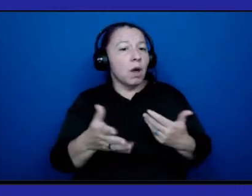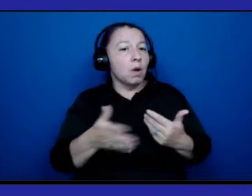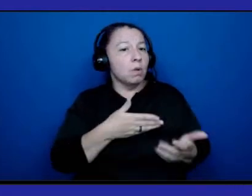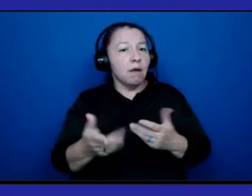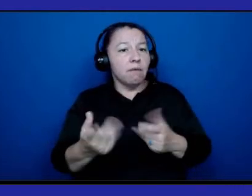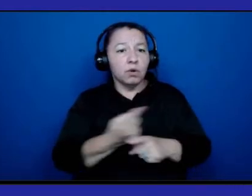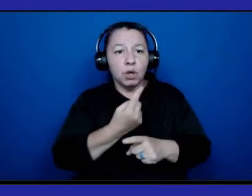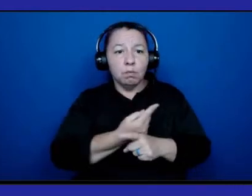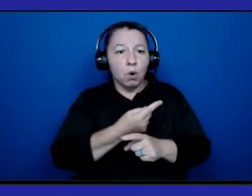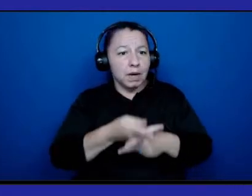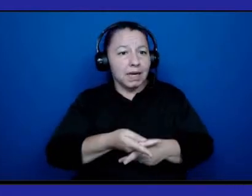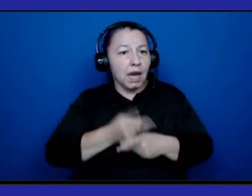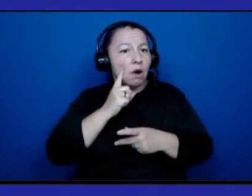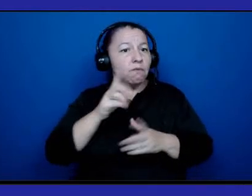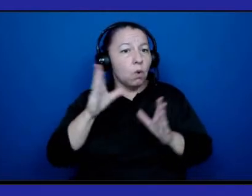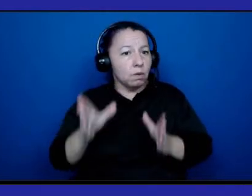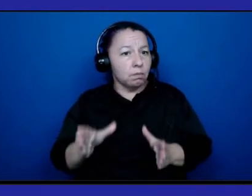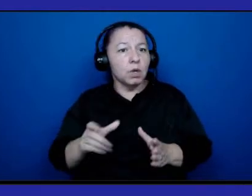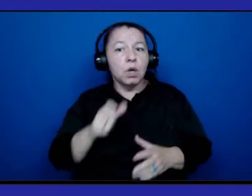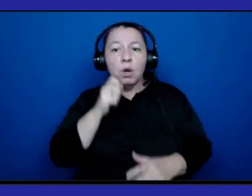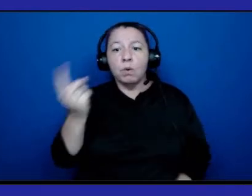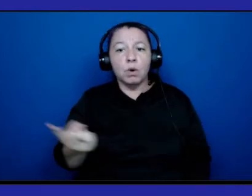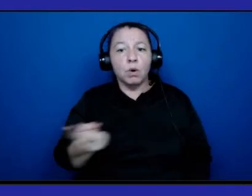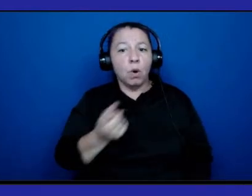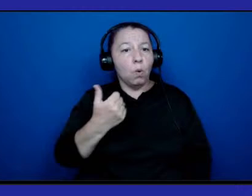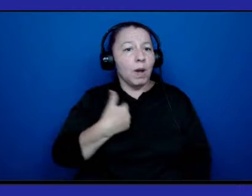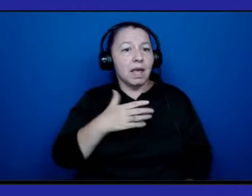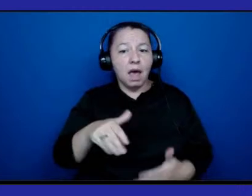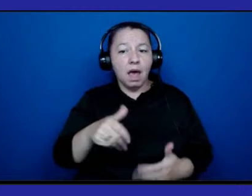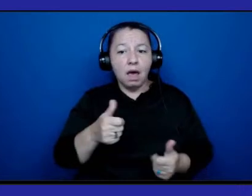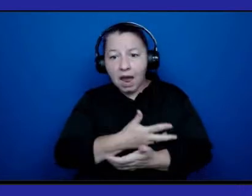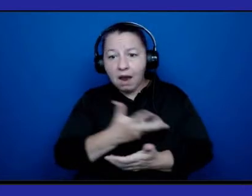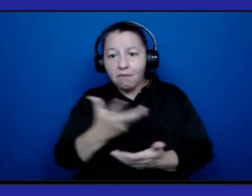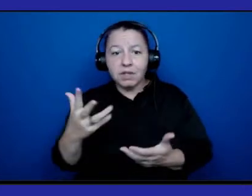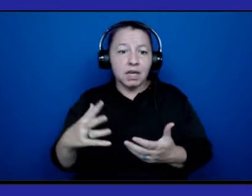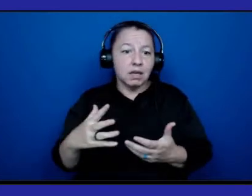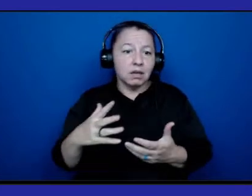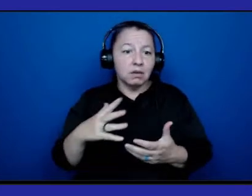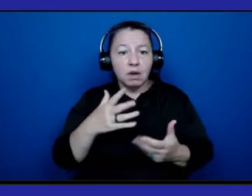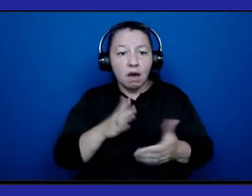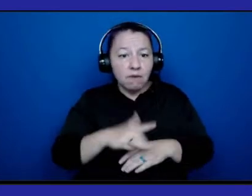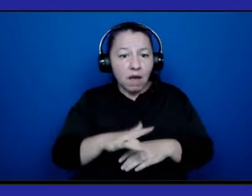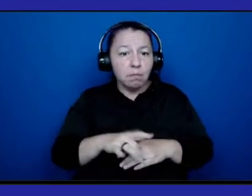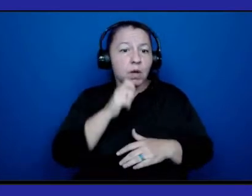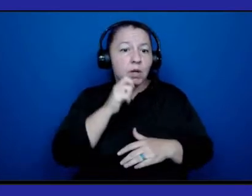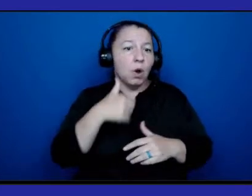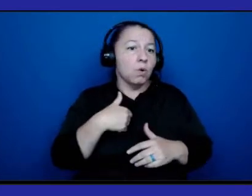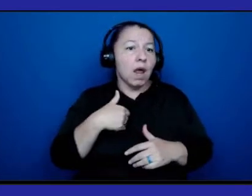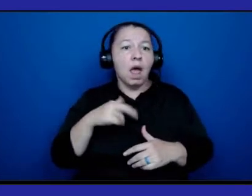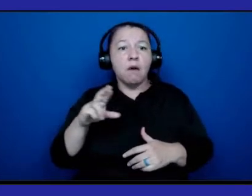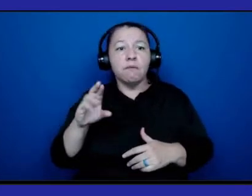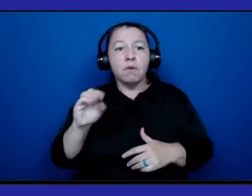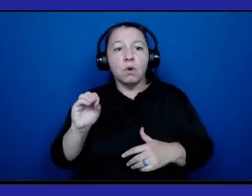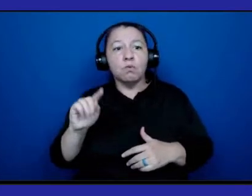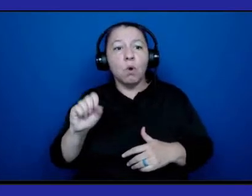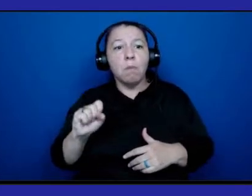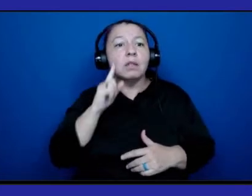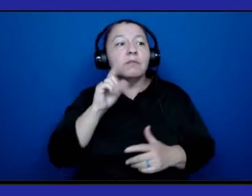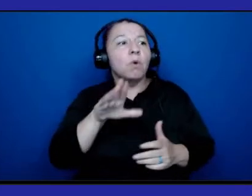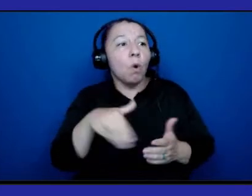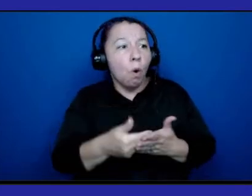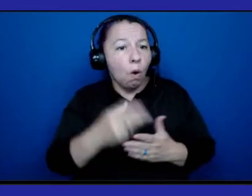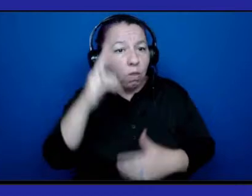person. We don't always have all of the bells and whistles. We don't have robots at all the hospitals. We don't always have